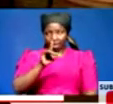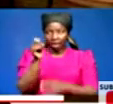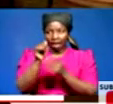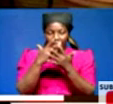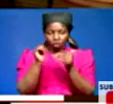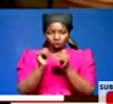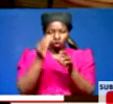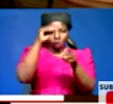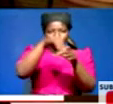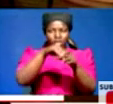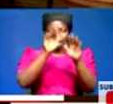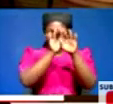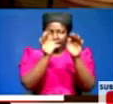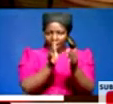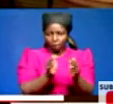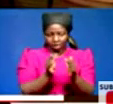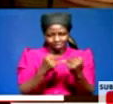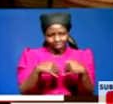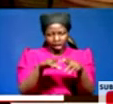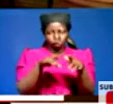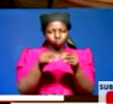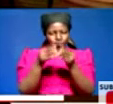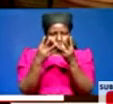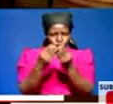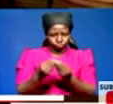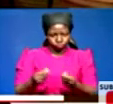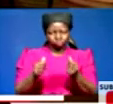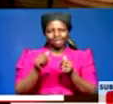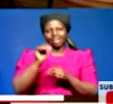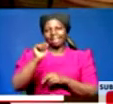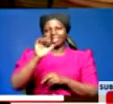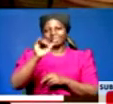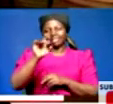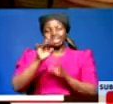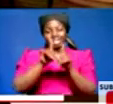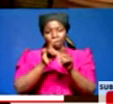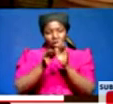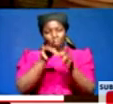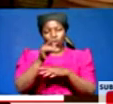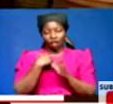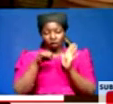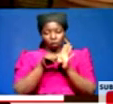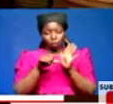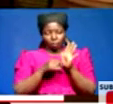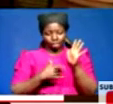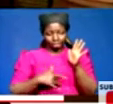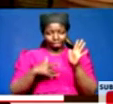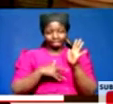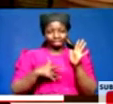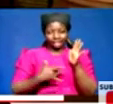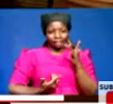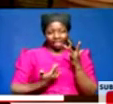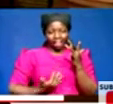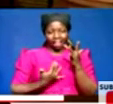pot tries to neutralize the acid. So even if you have those problems of acidity, kuchoma chomeka, so what usually happens once you